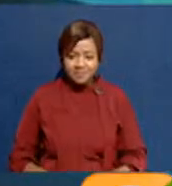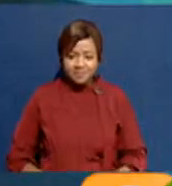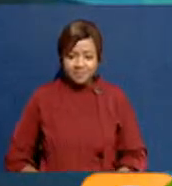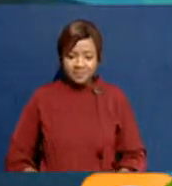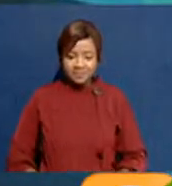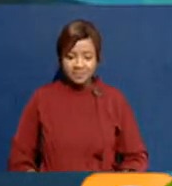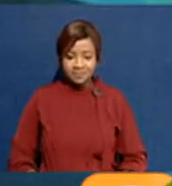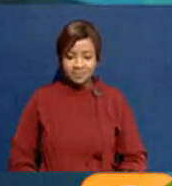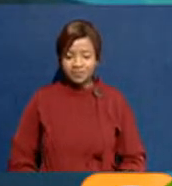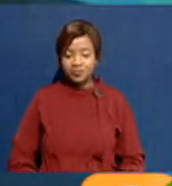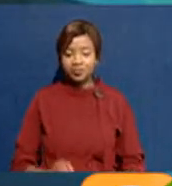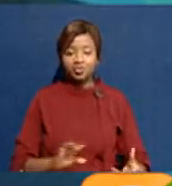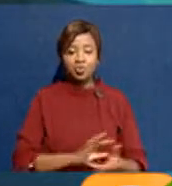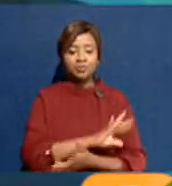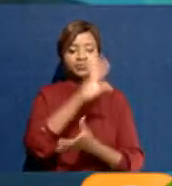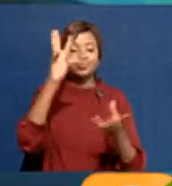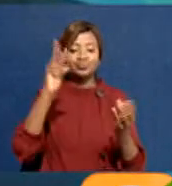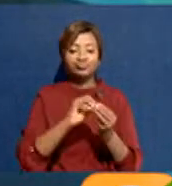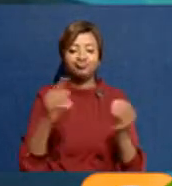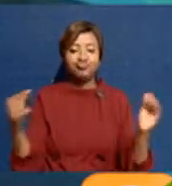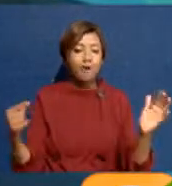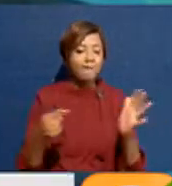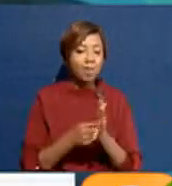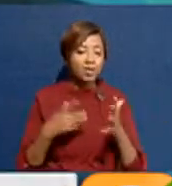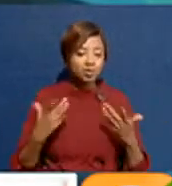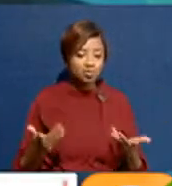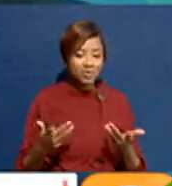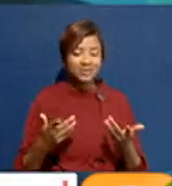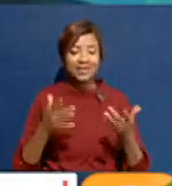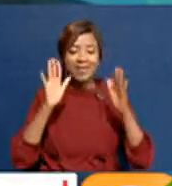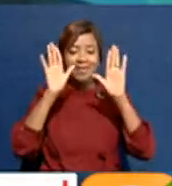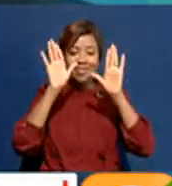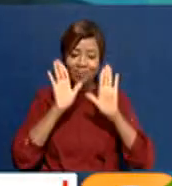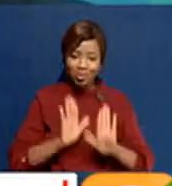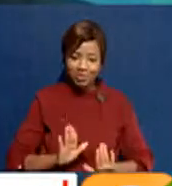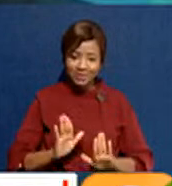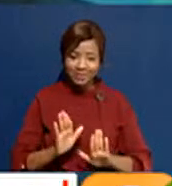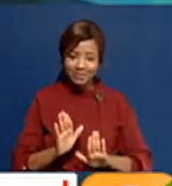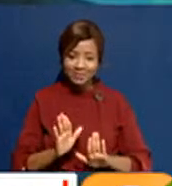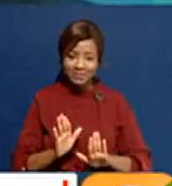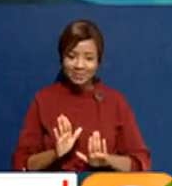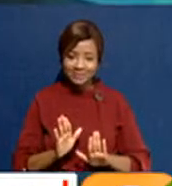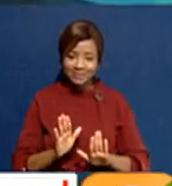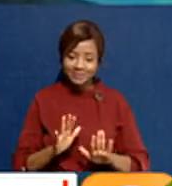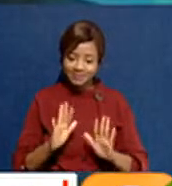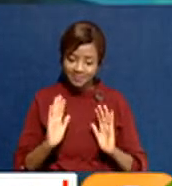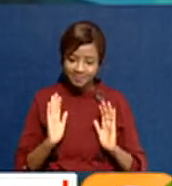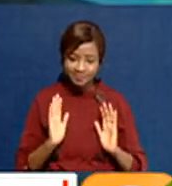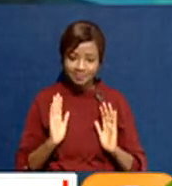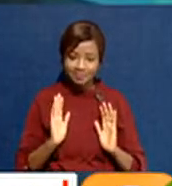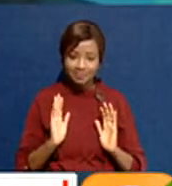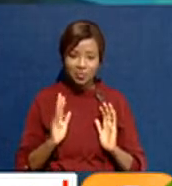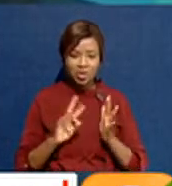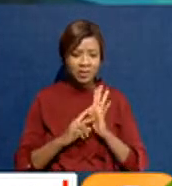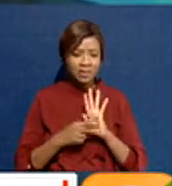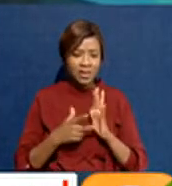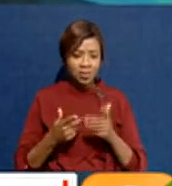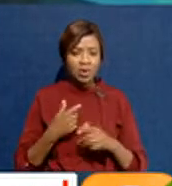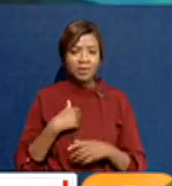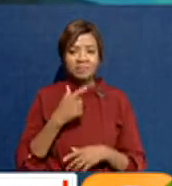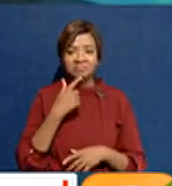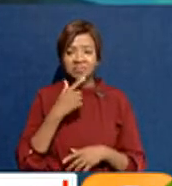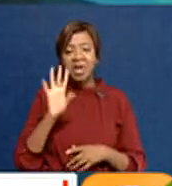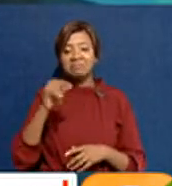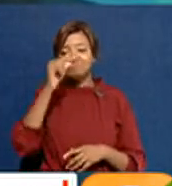to priorities, priorities, priorities. And when I say priorities, I'm not trying to say that the government is